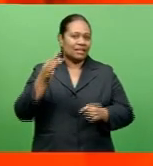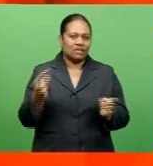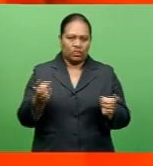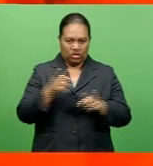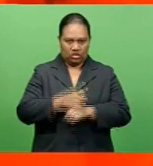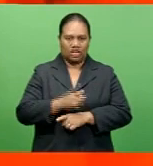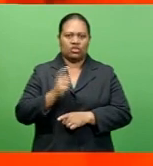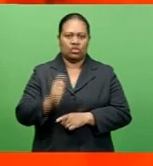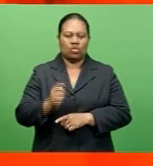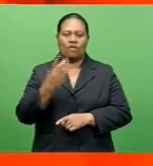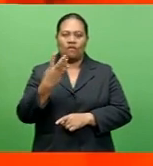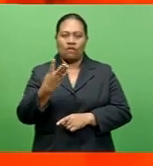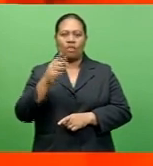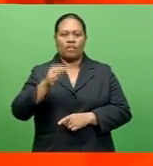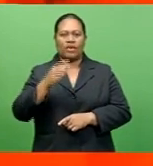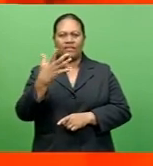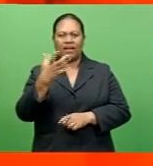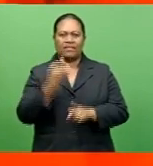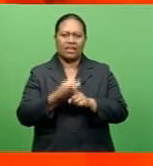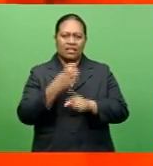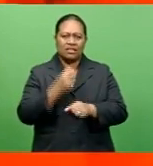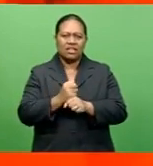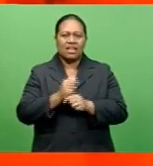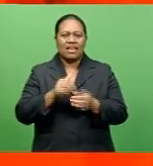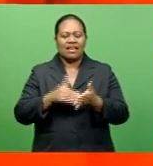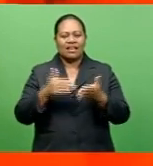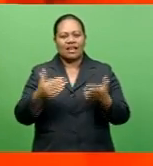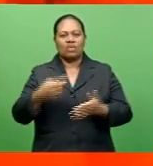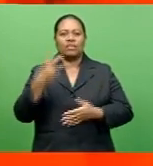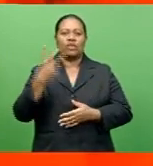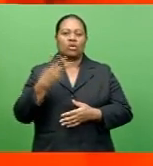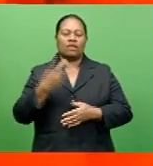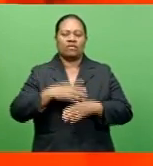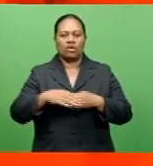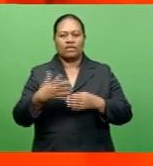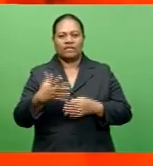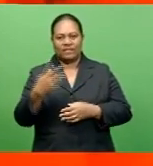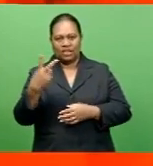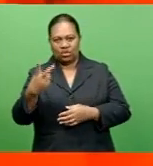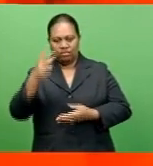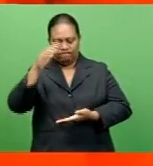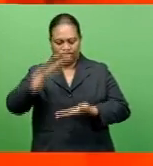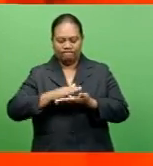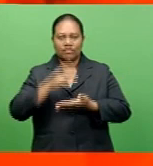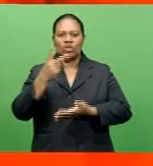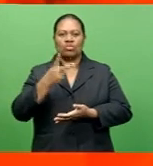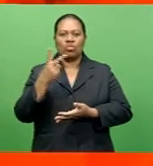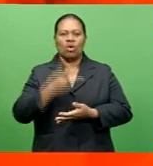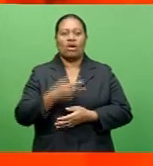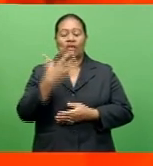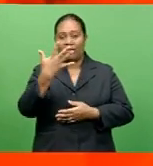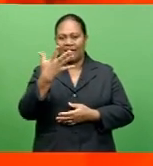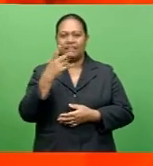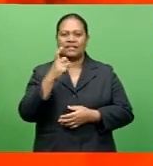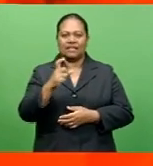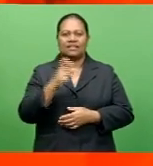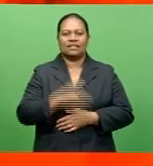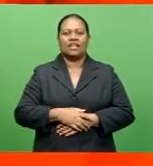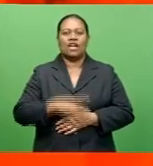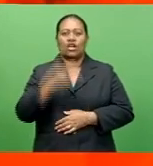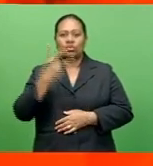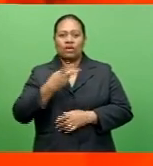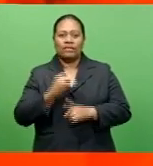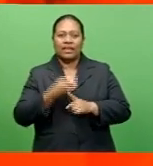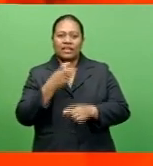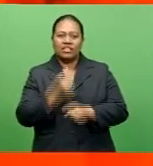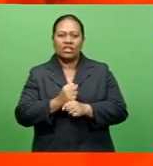change. The 4.5 kg cylinder will cost $12.52, a decrease of 5 cents. A 12 kg cylinder